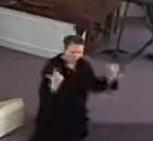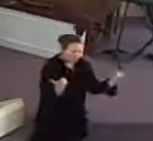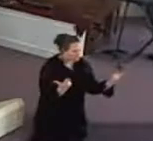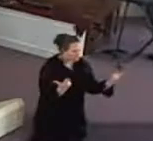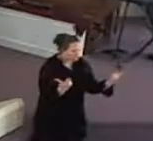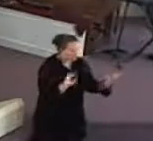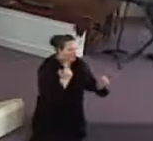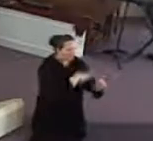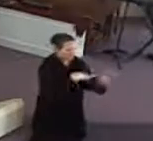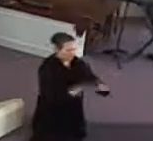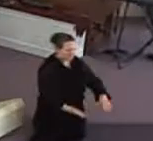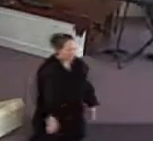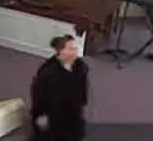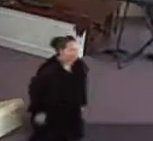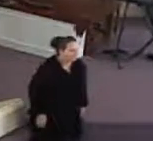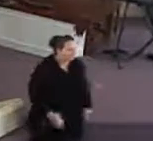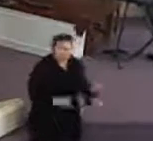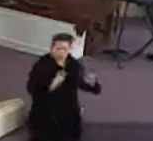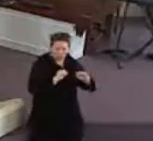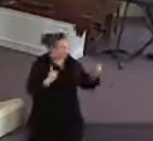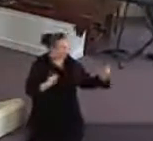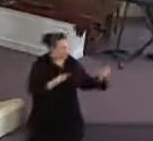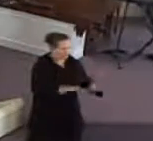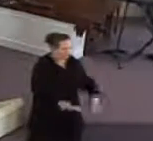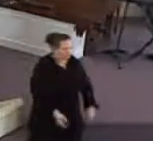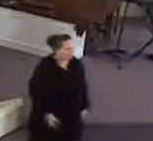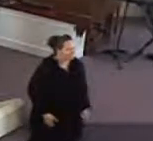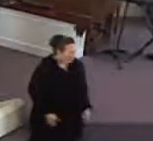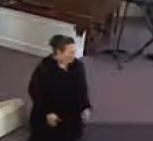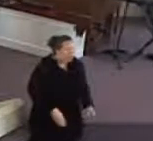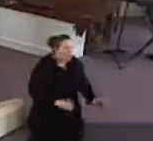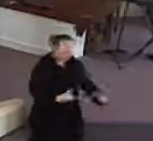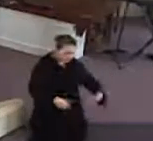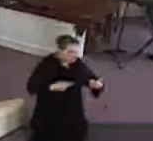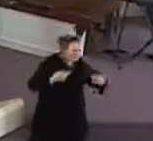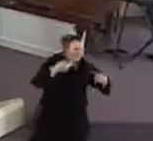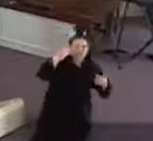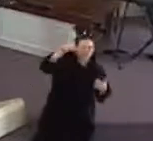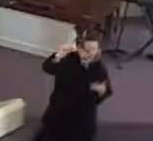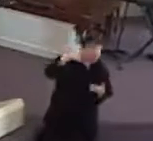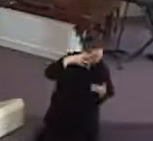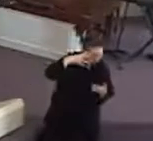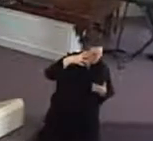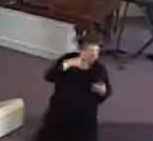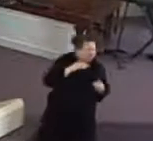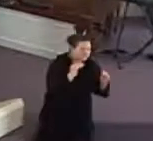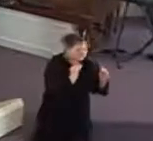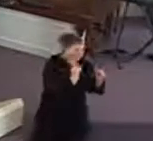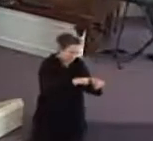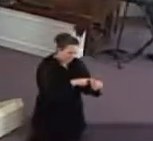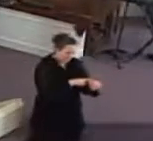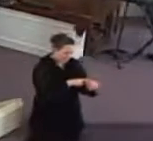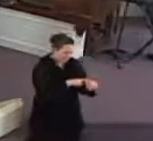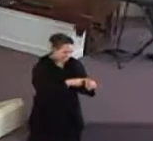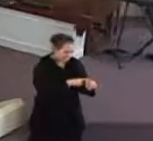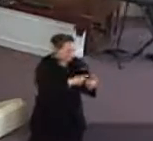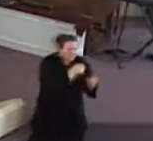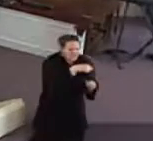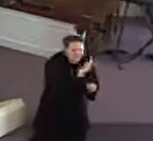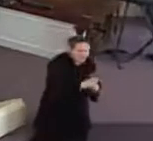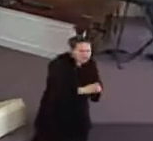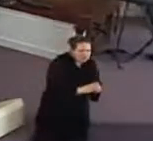be here today. Come on, we are living in the grace dispensation. We are living in a time that God has been